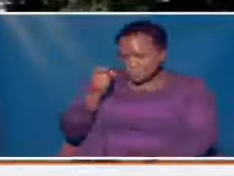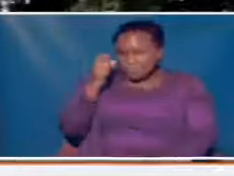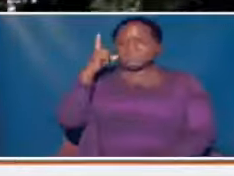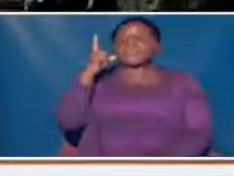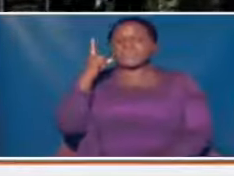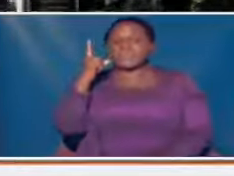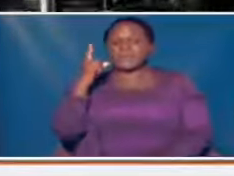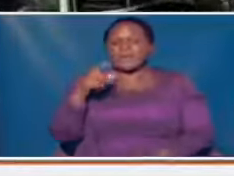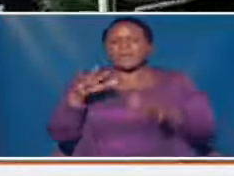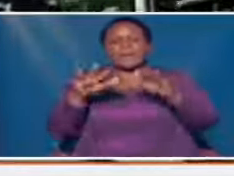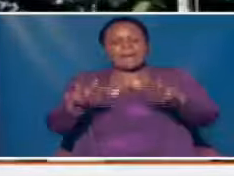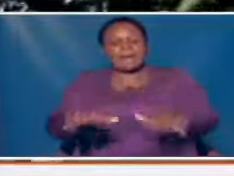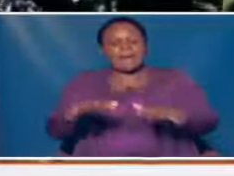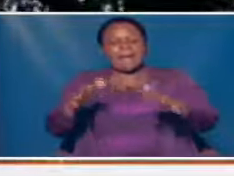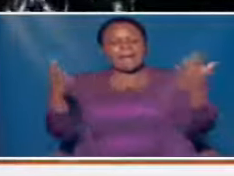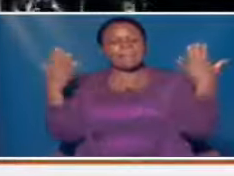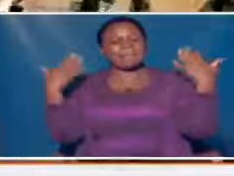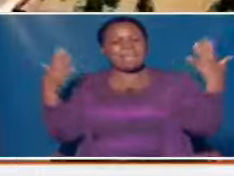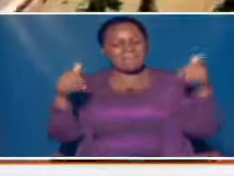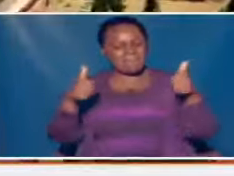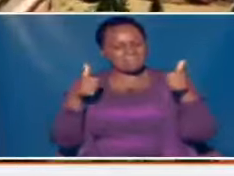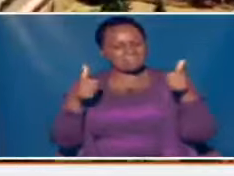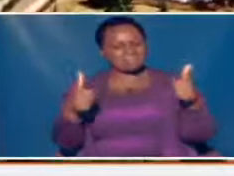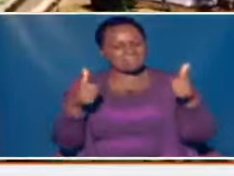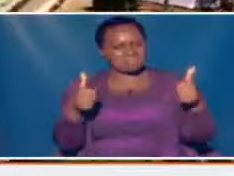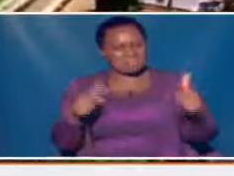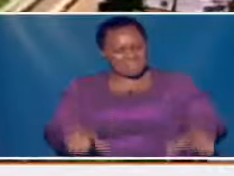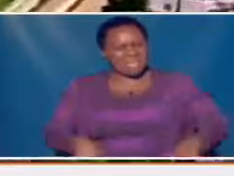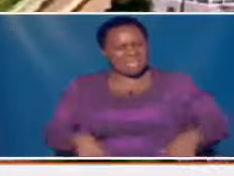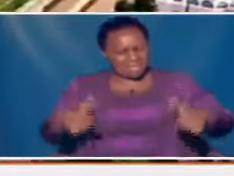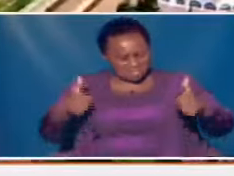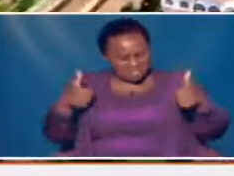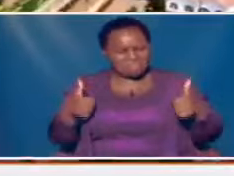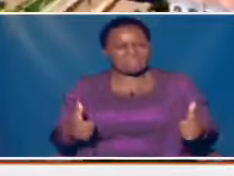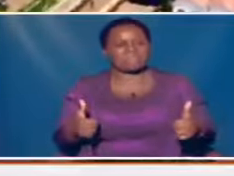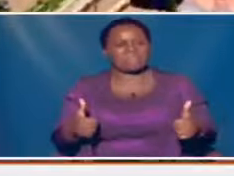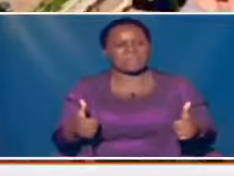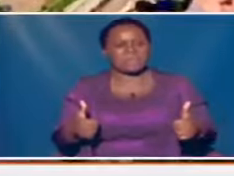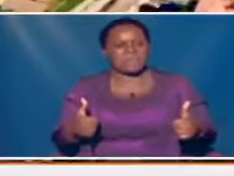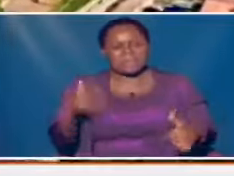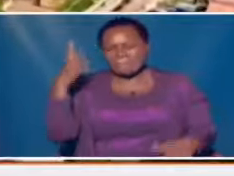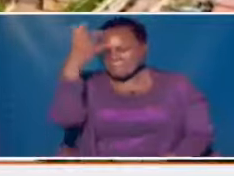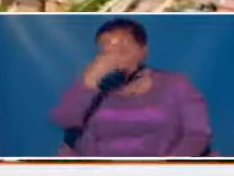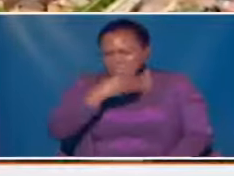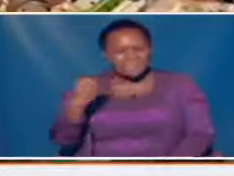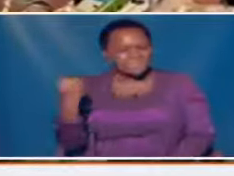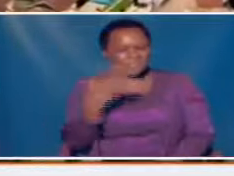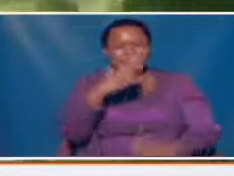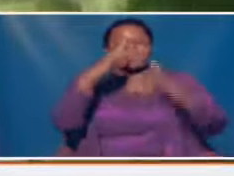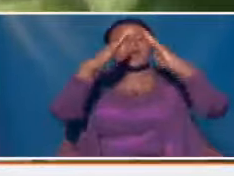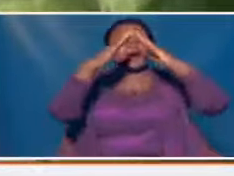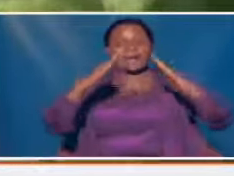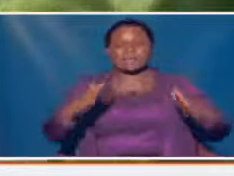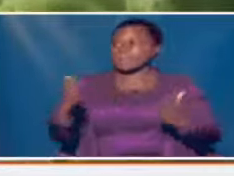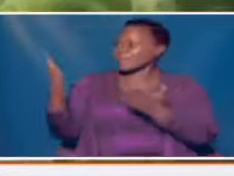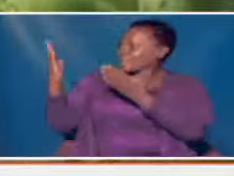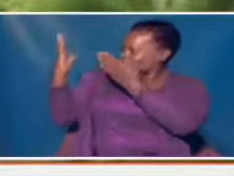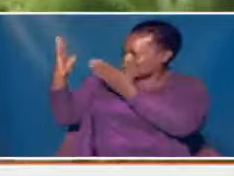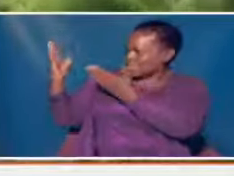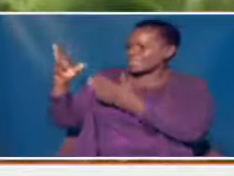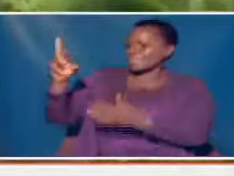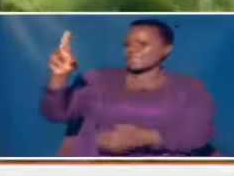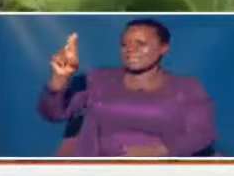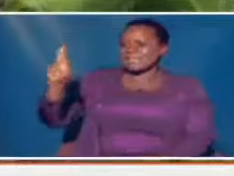by calmness, fresh air, and elegant mansions, a true marvel of architecture. This is